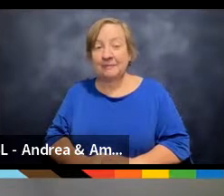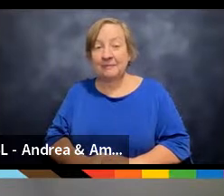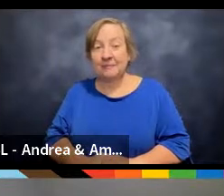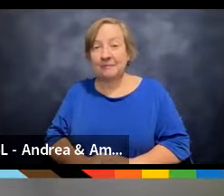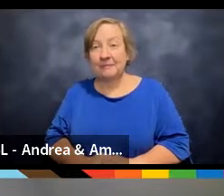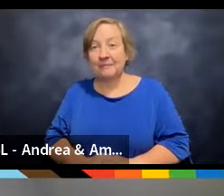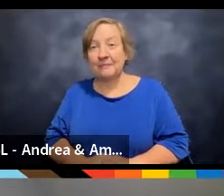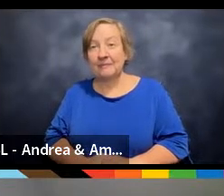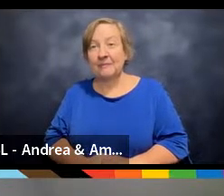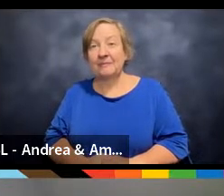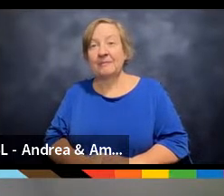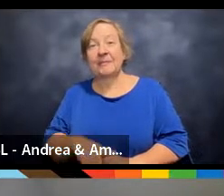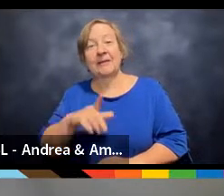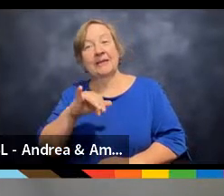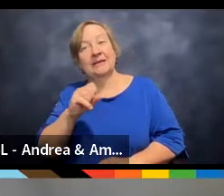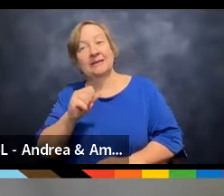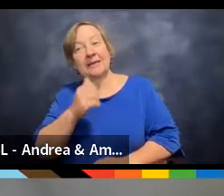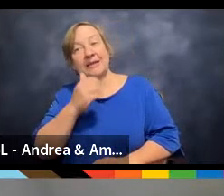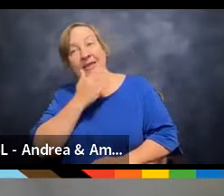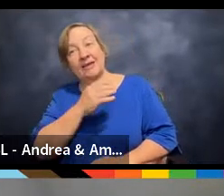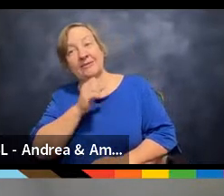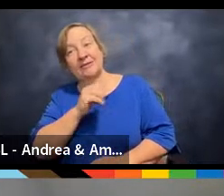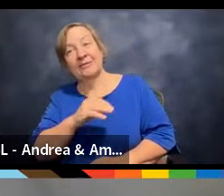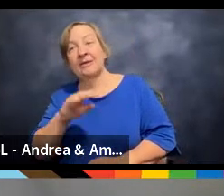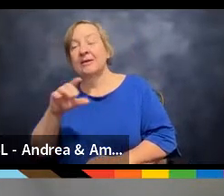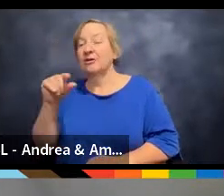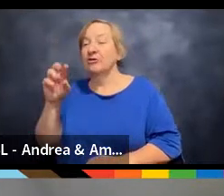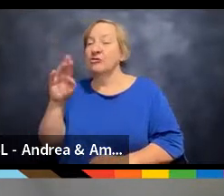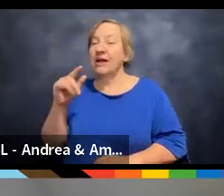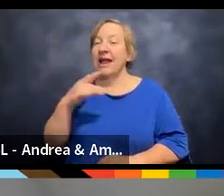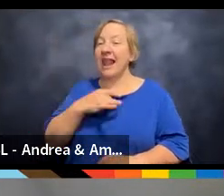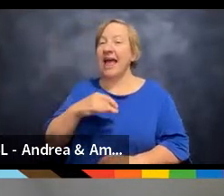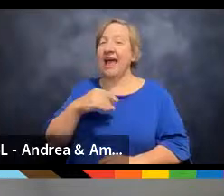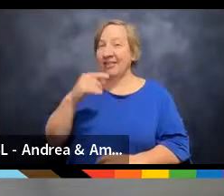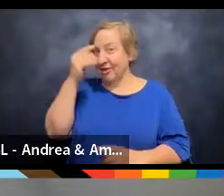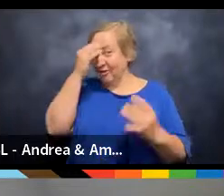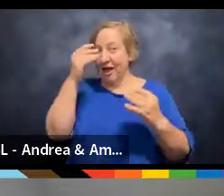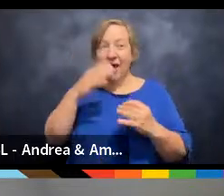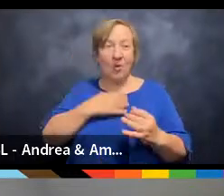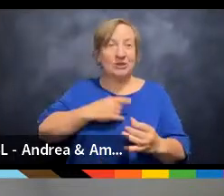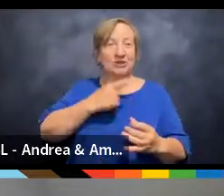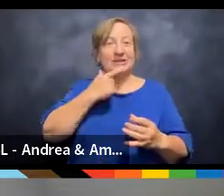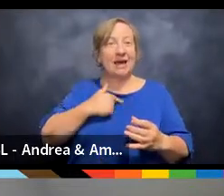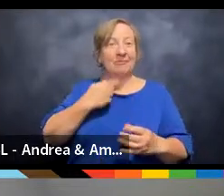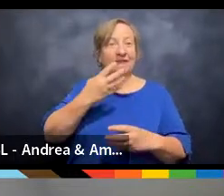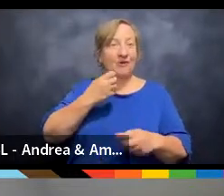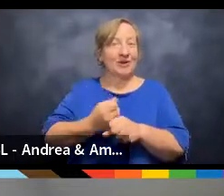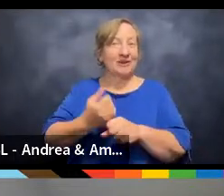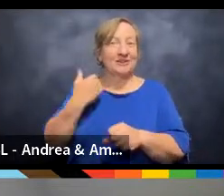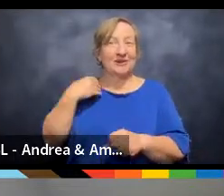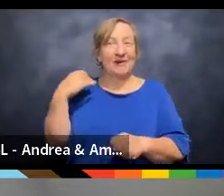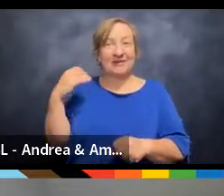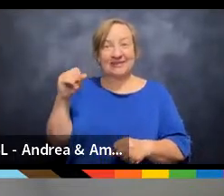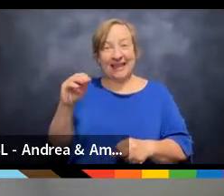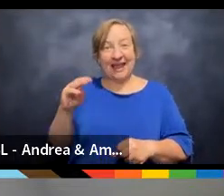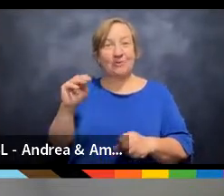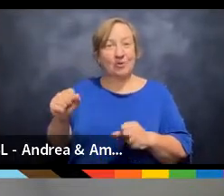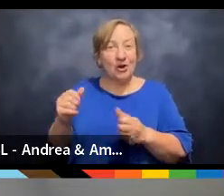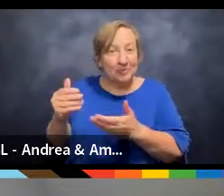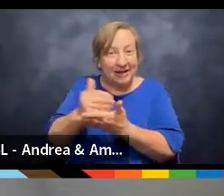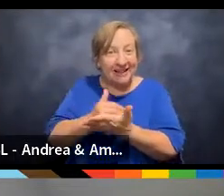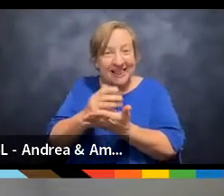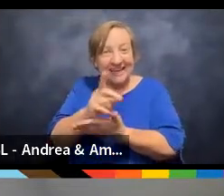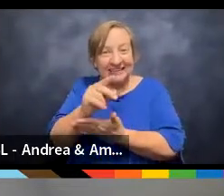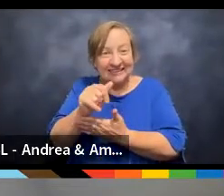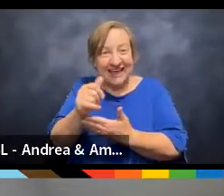Thank I you, like Sam. I like the idea of the thought. I wish you'd have said that 4 years ago, Sam. We'd have been collecting that data